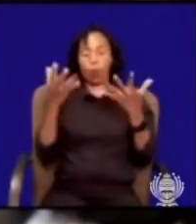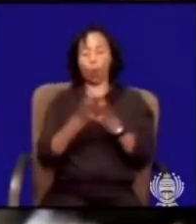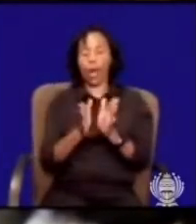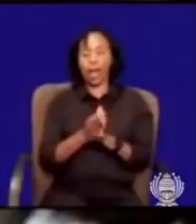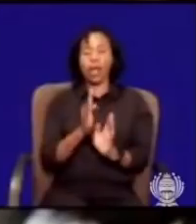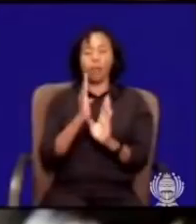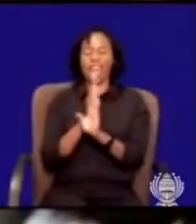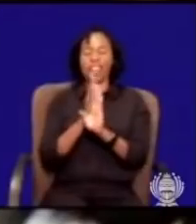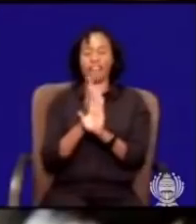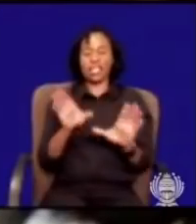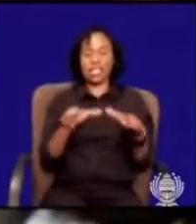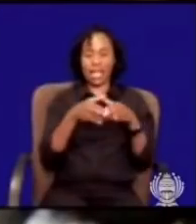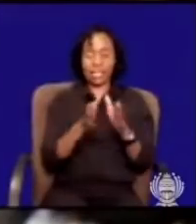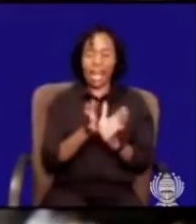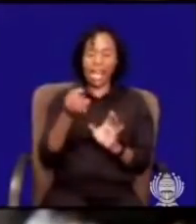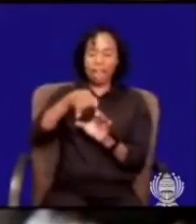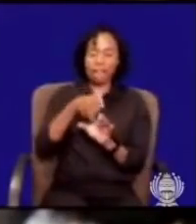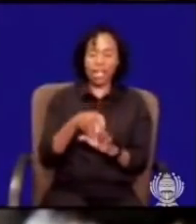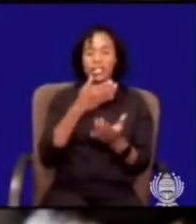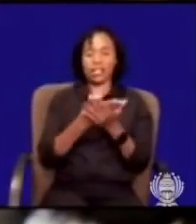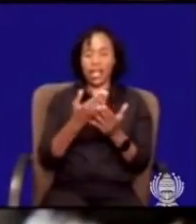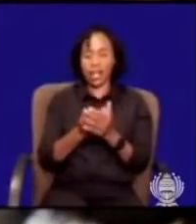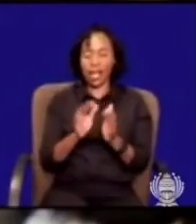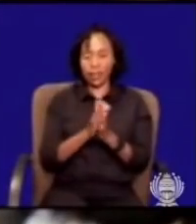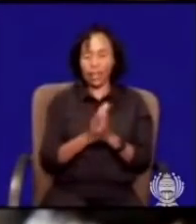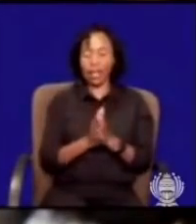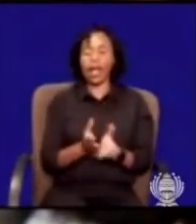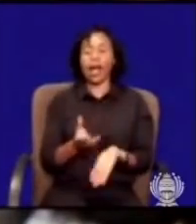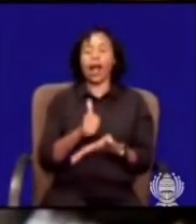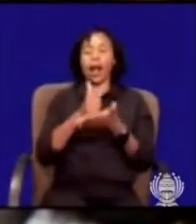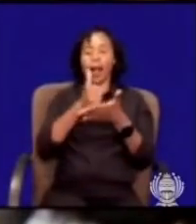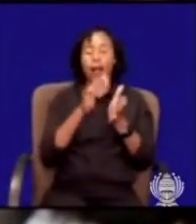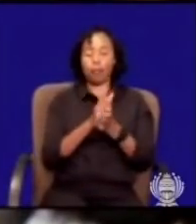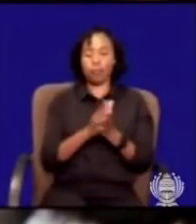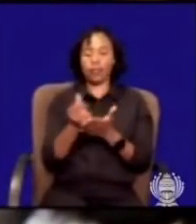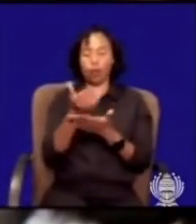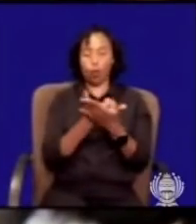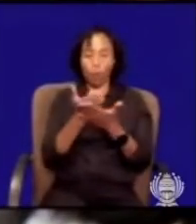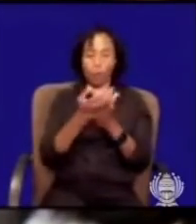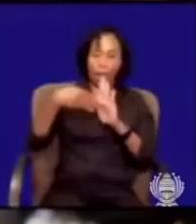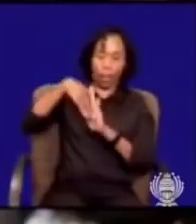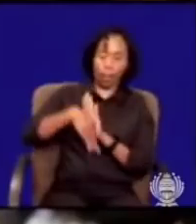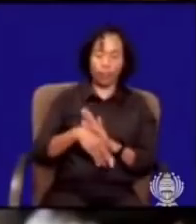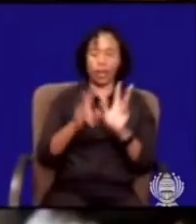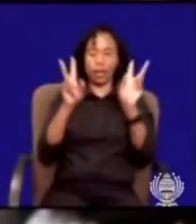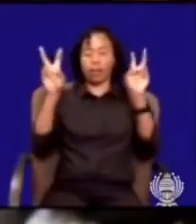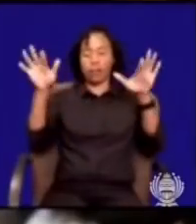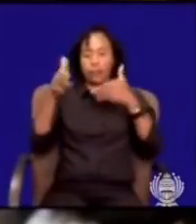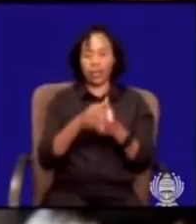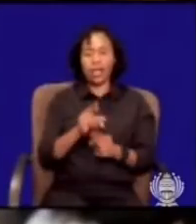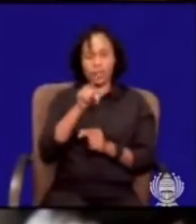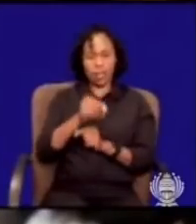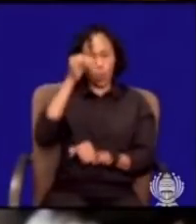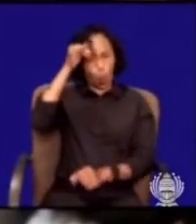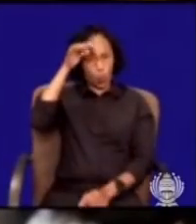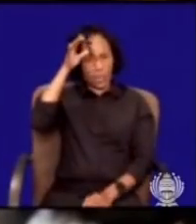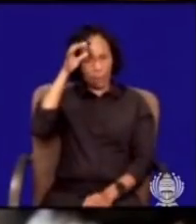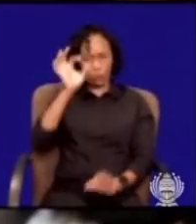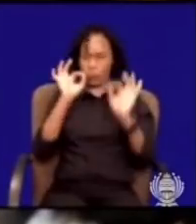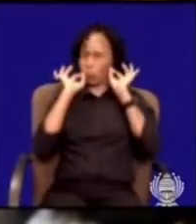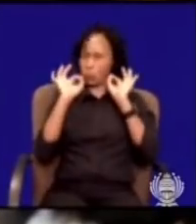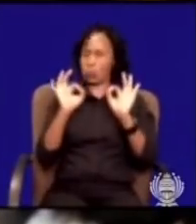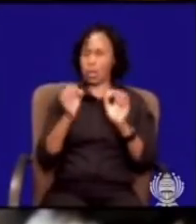invest and unleash the dynamism of the economy." Close quote. Excellent concept. But let's do a reality